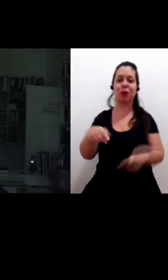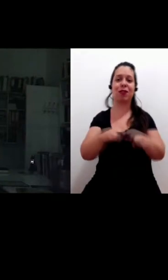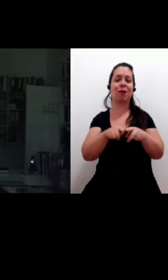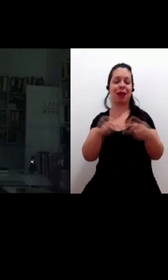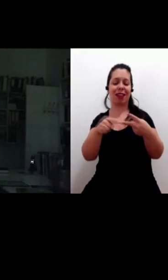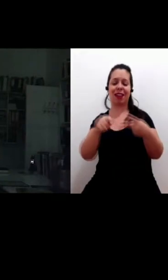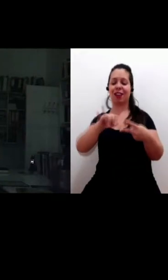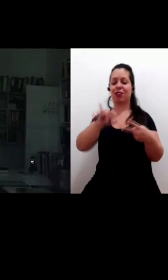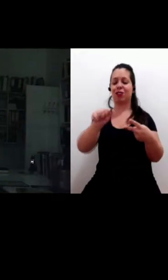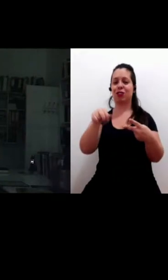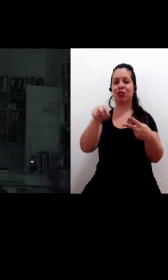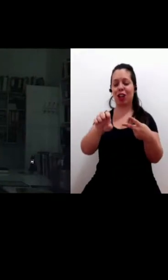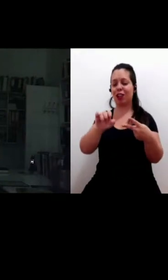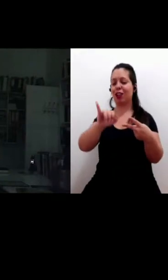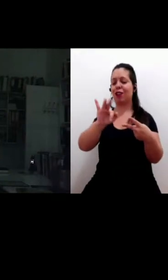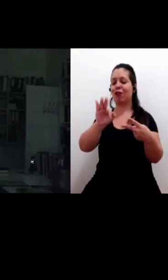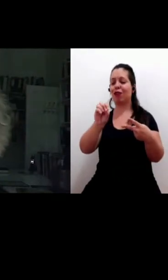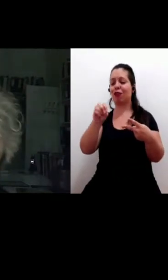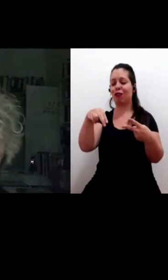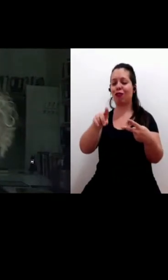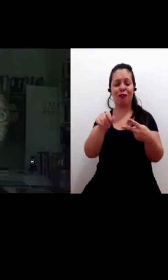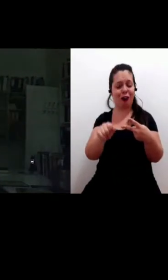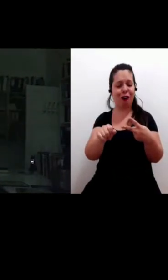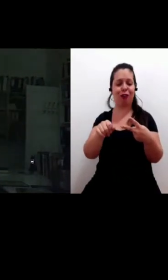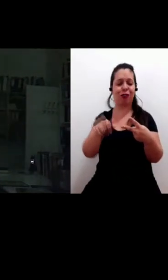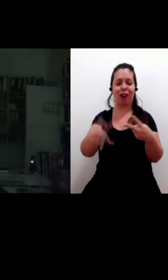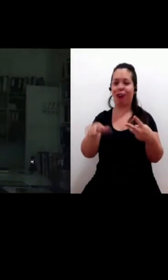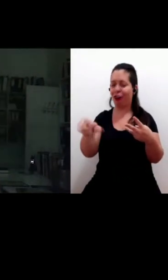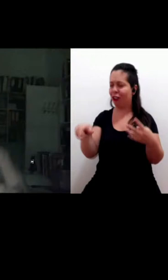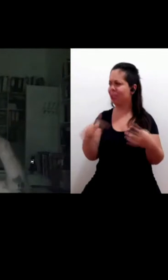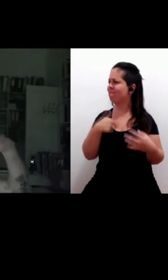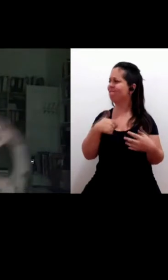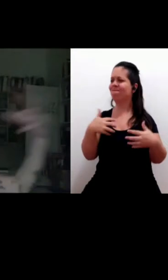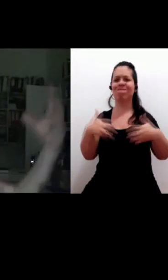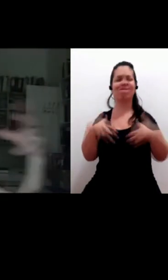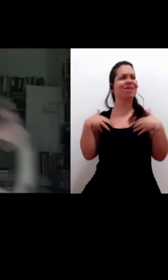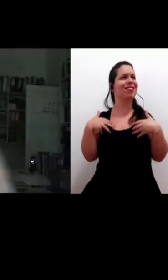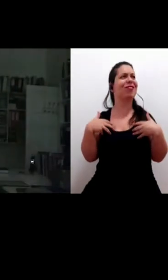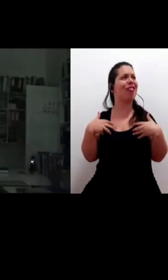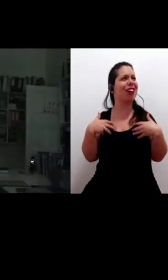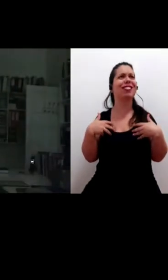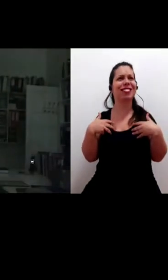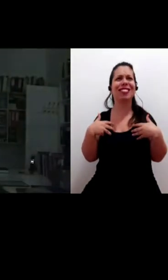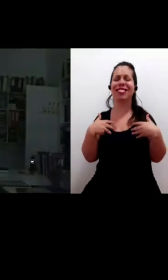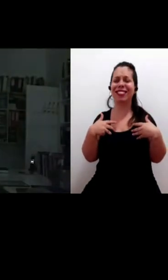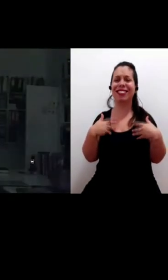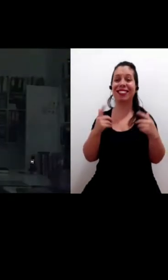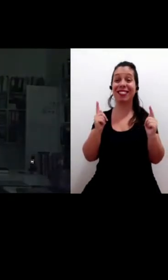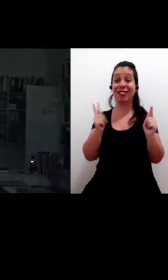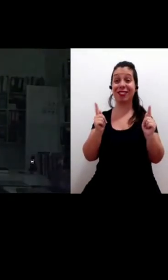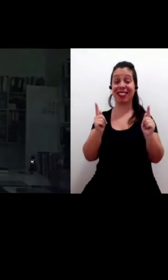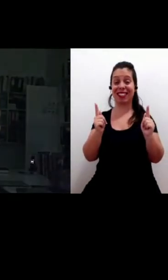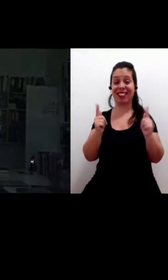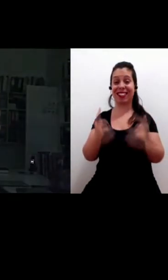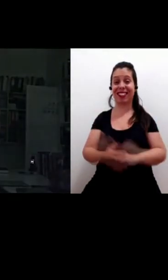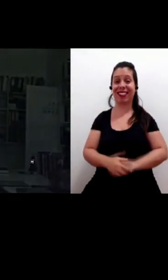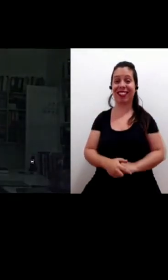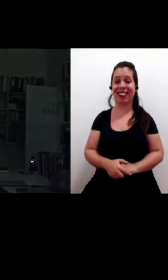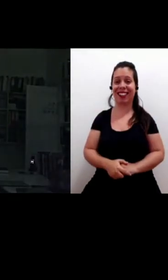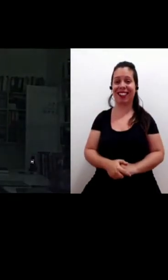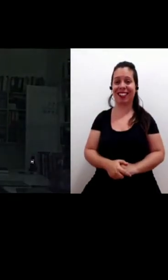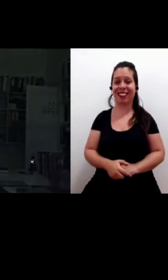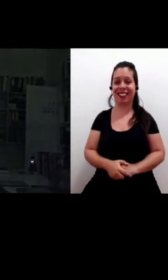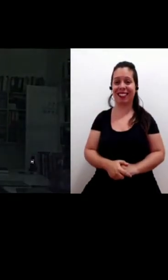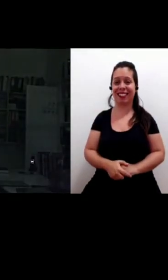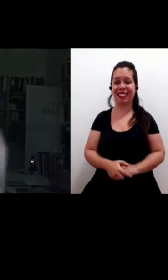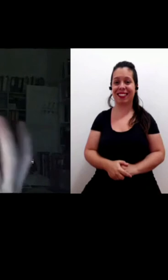people. And it was exciting to, you know, I had not seen, you know, the